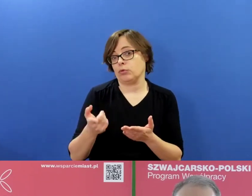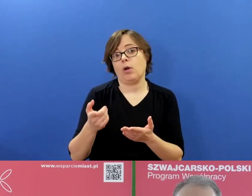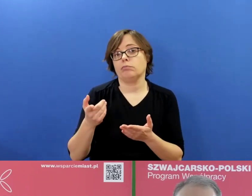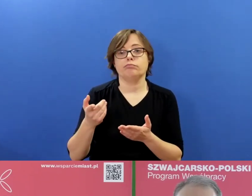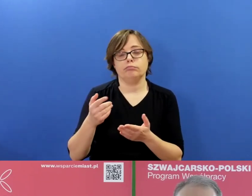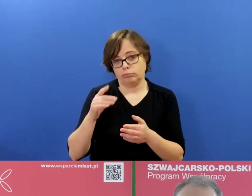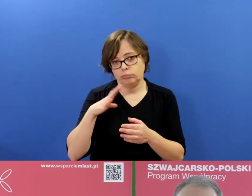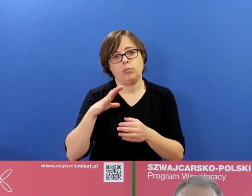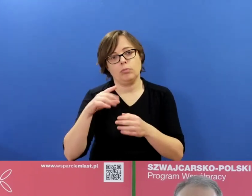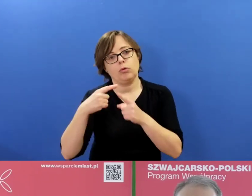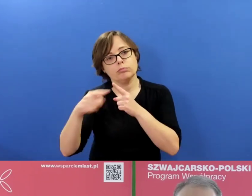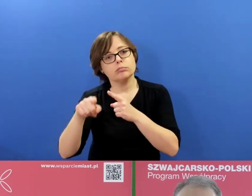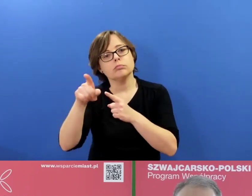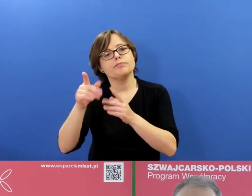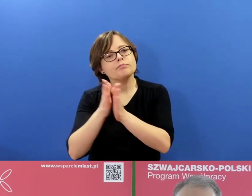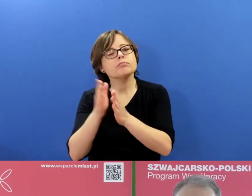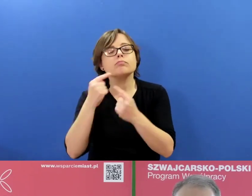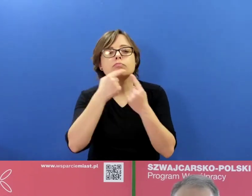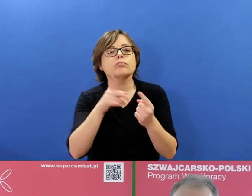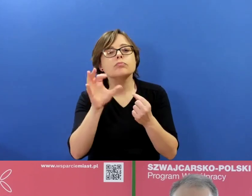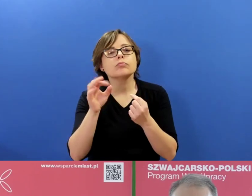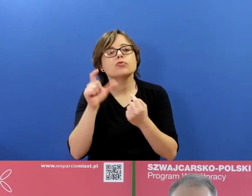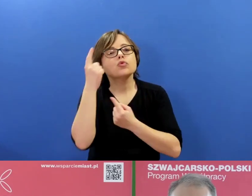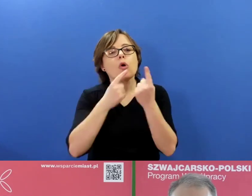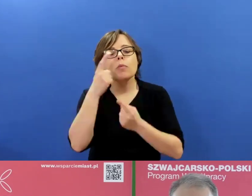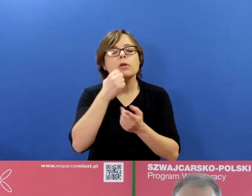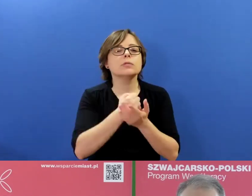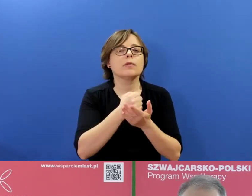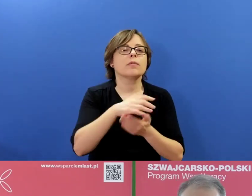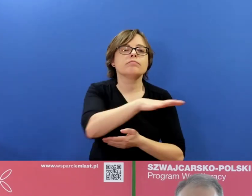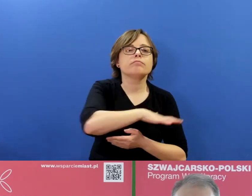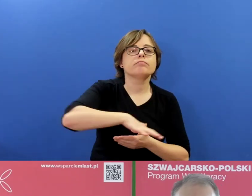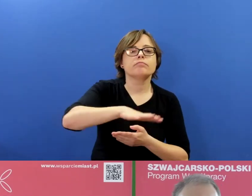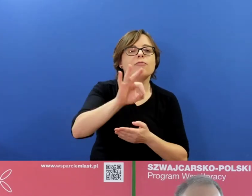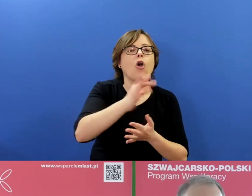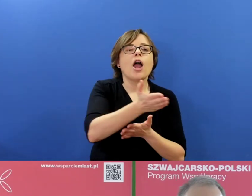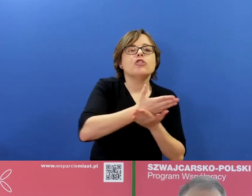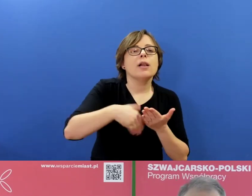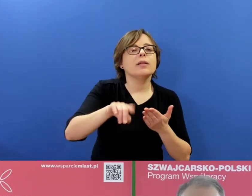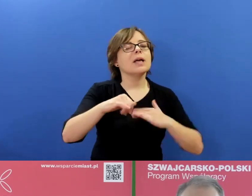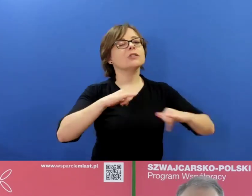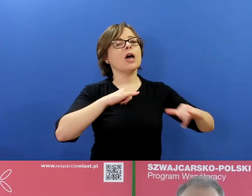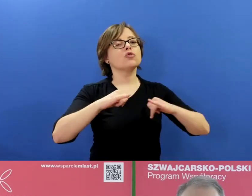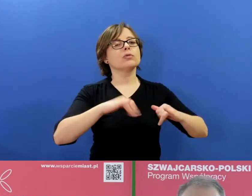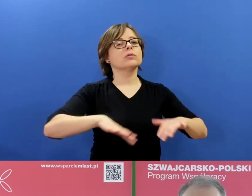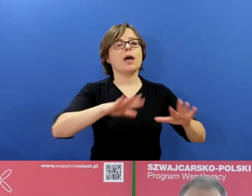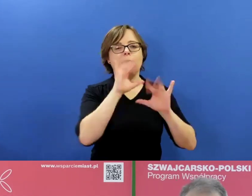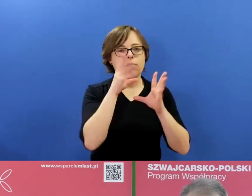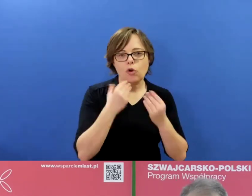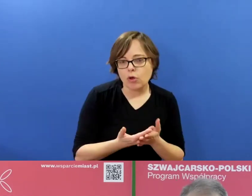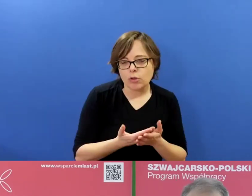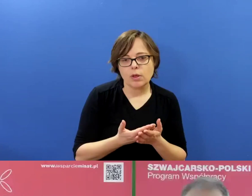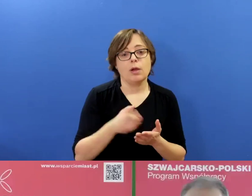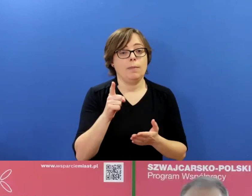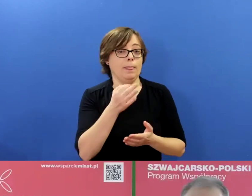public space in our neighborhood should be designed, and if we wanted to be part of the process. So this